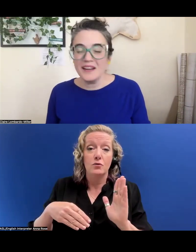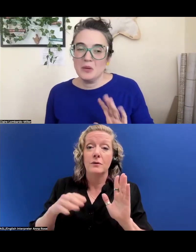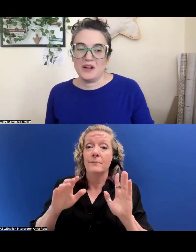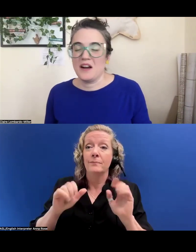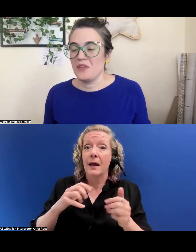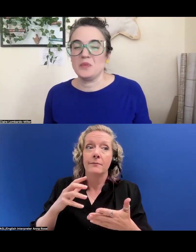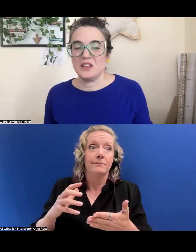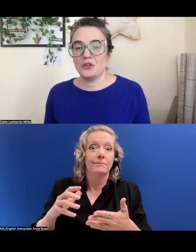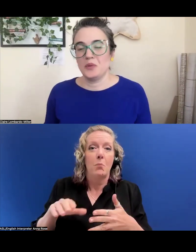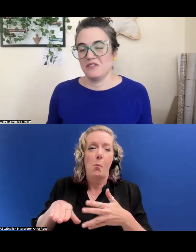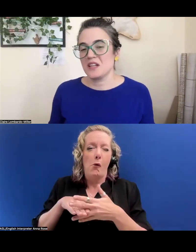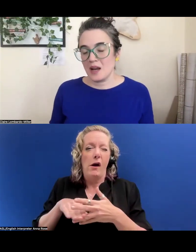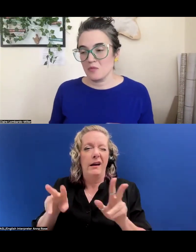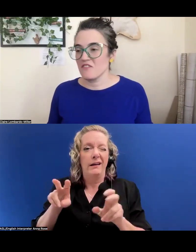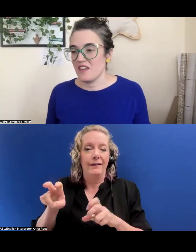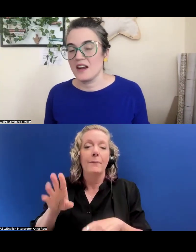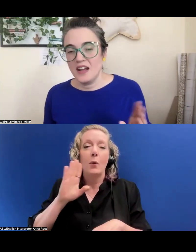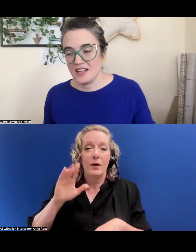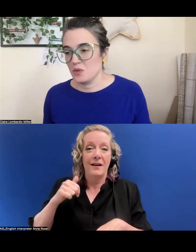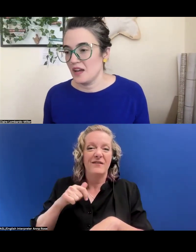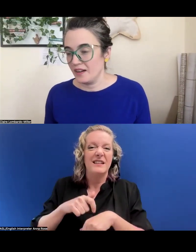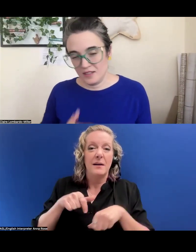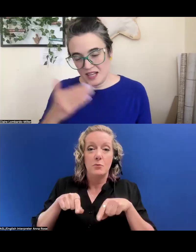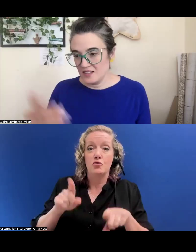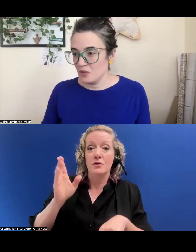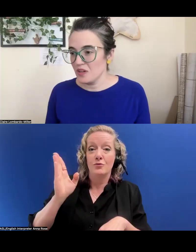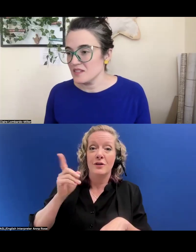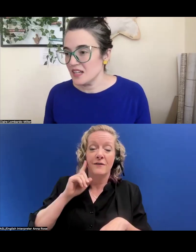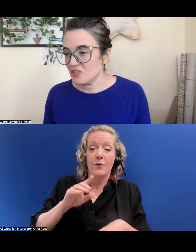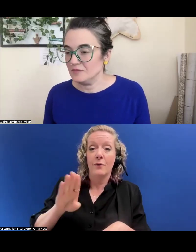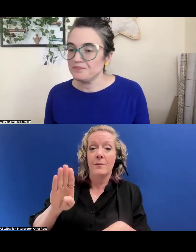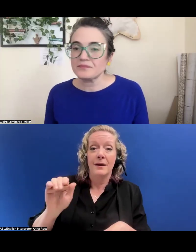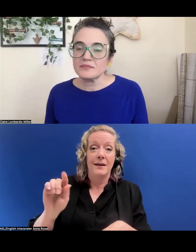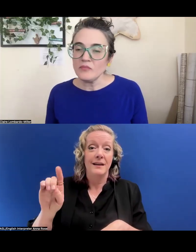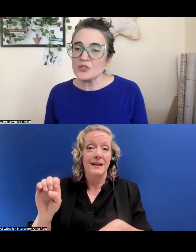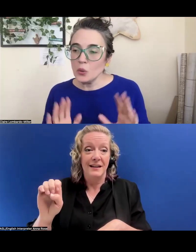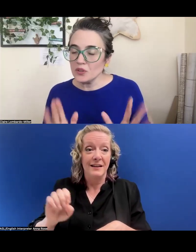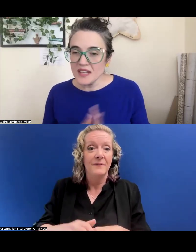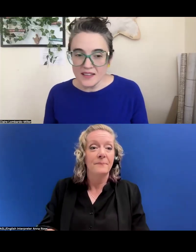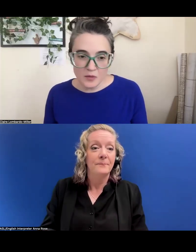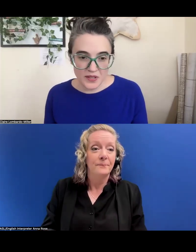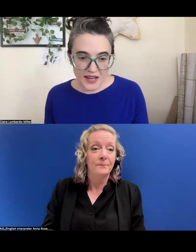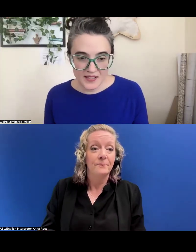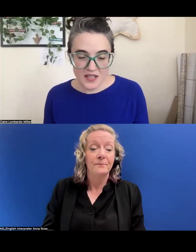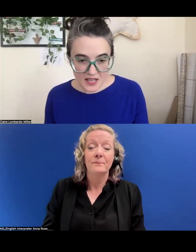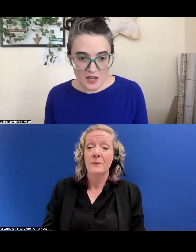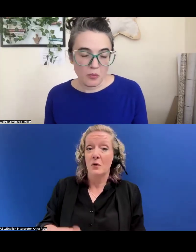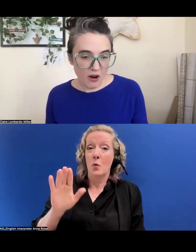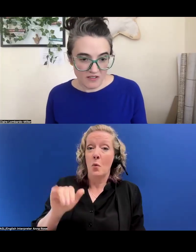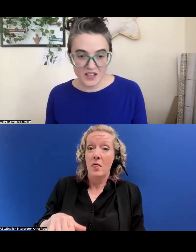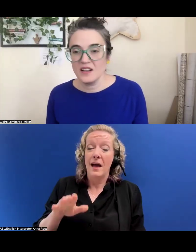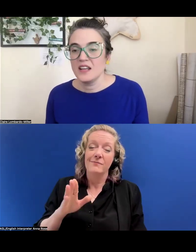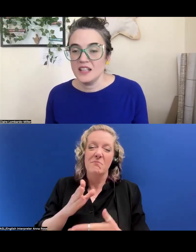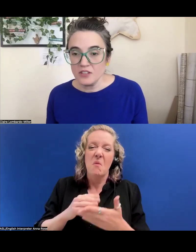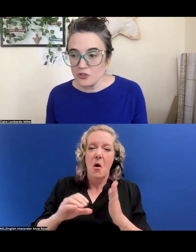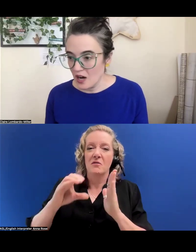break, but there'll be a little bit of a timer for that as we get into the presentation. So we'll take that BADE or part